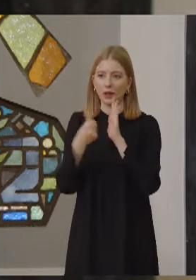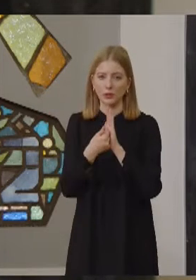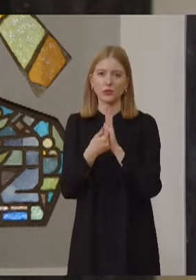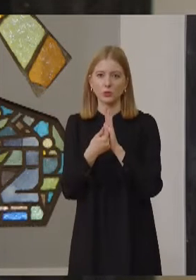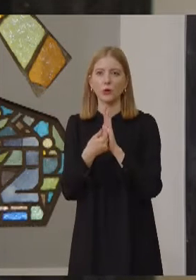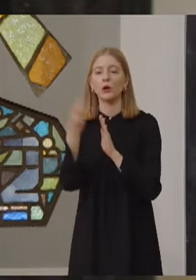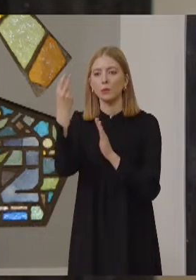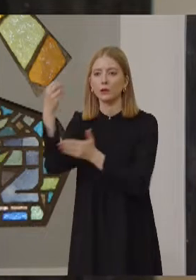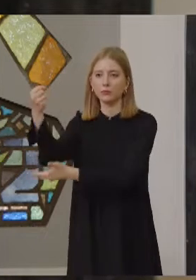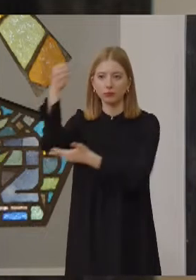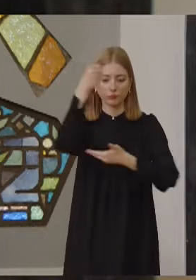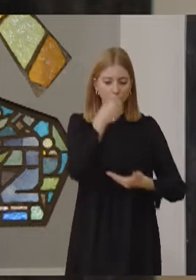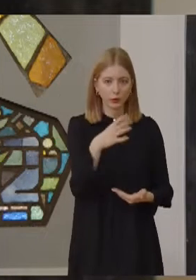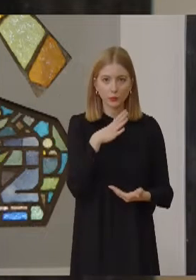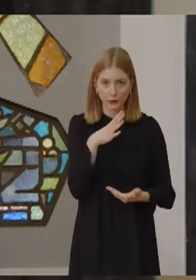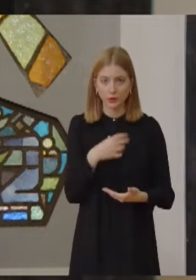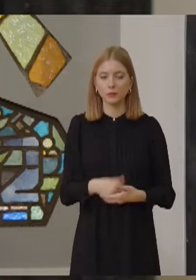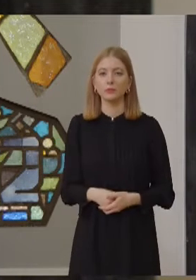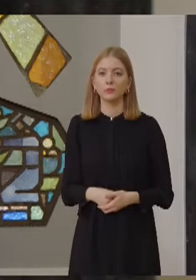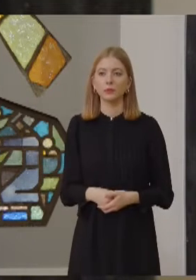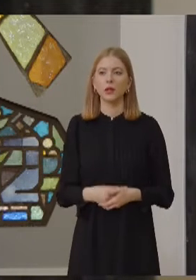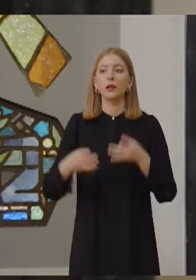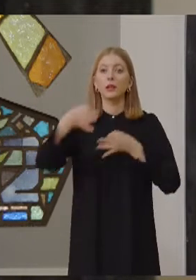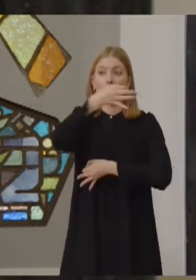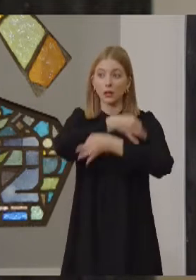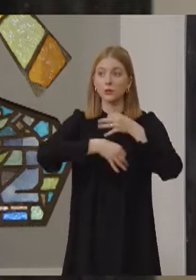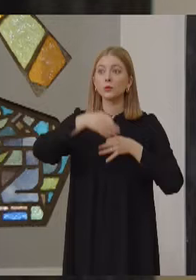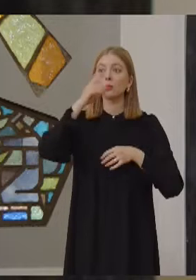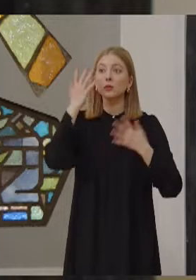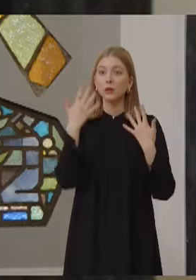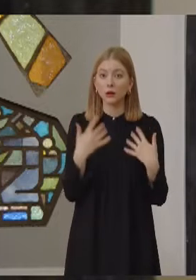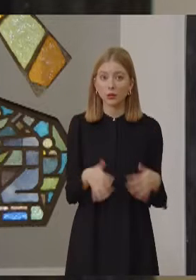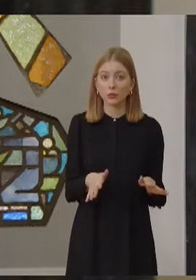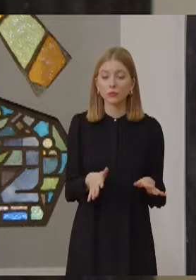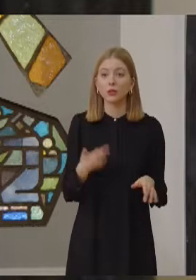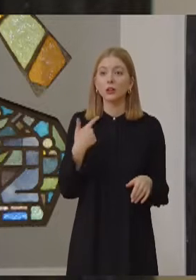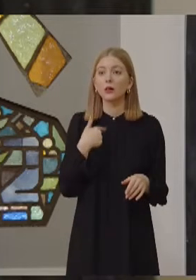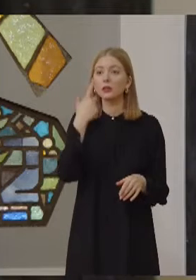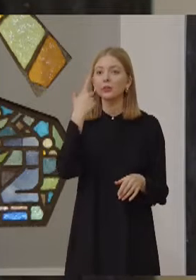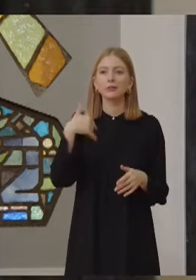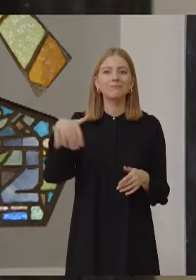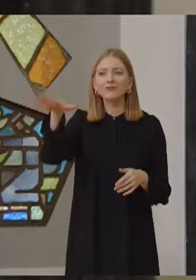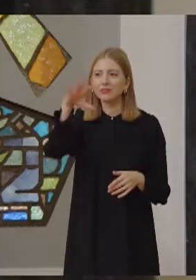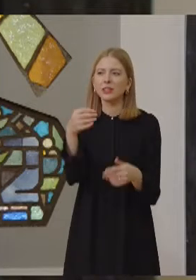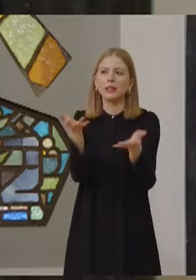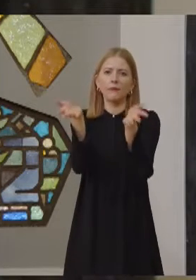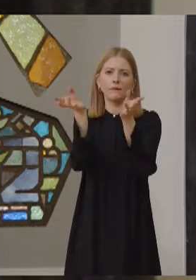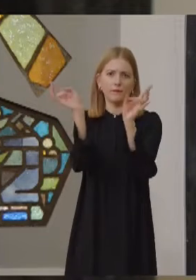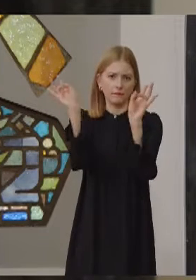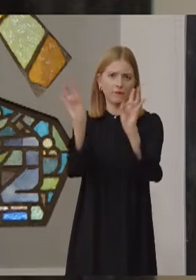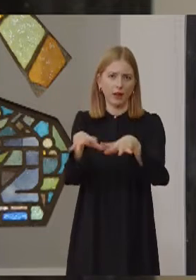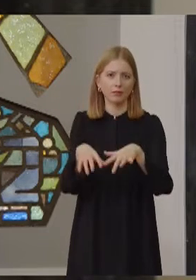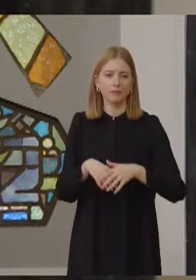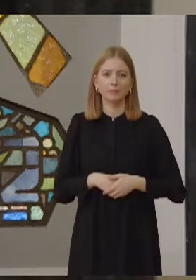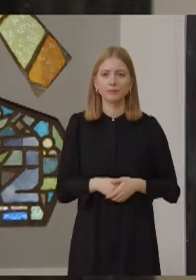presented as part of the project. After the debate, I invite everyone